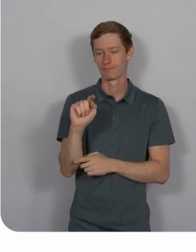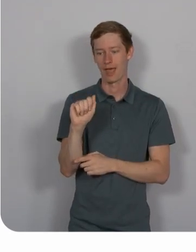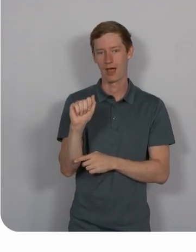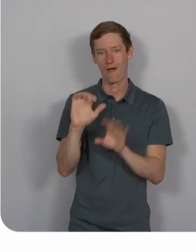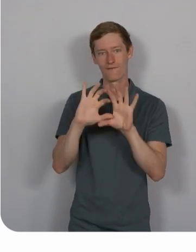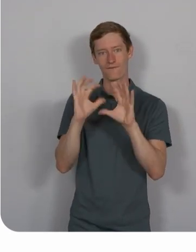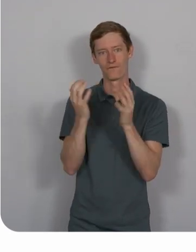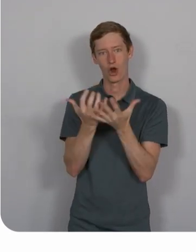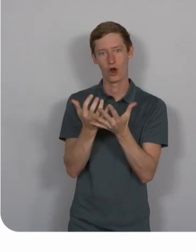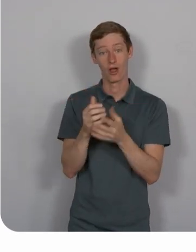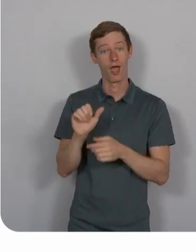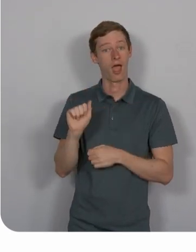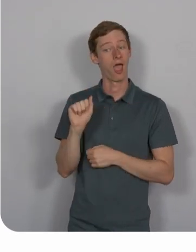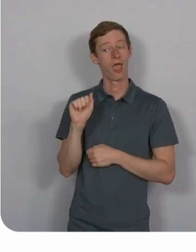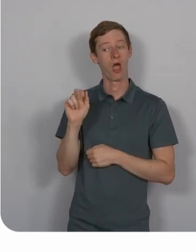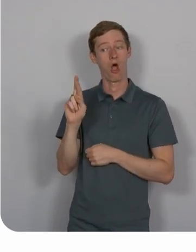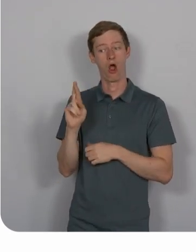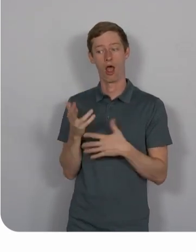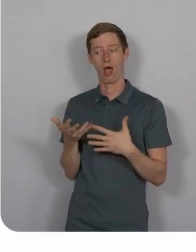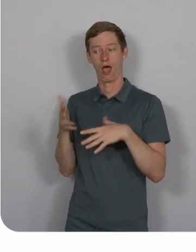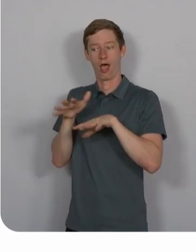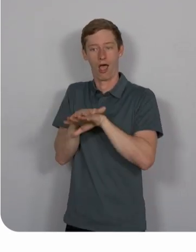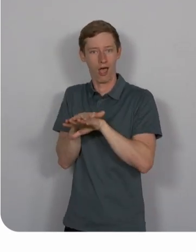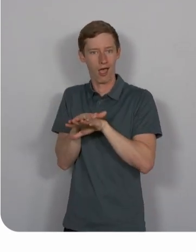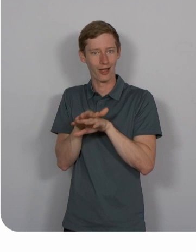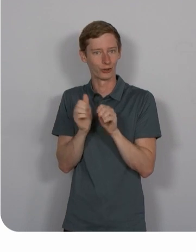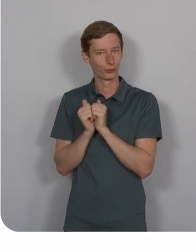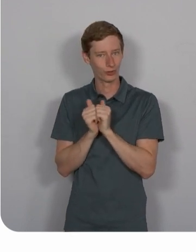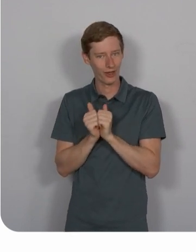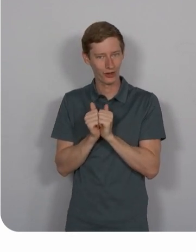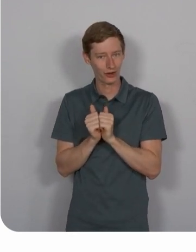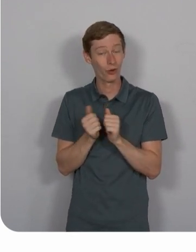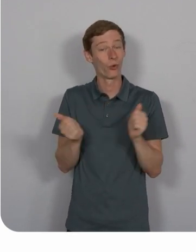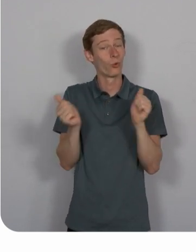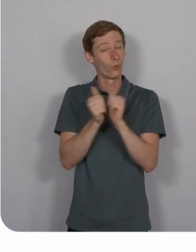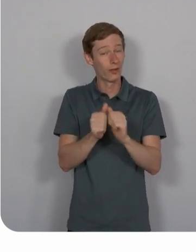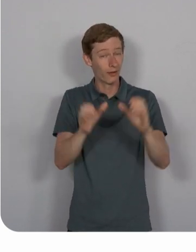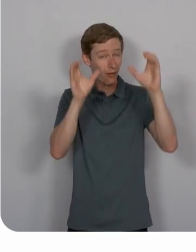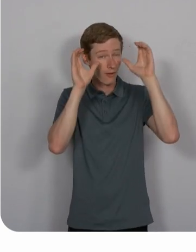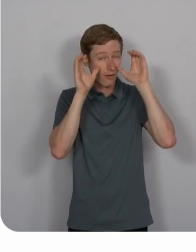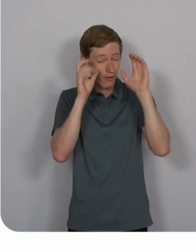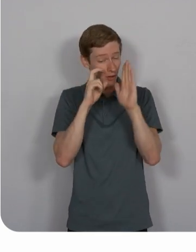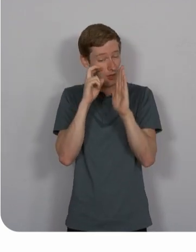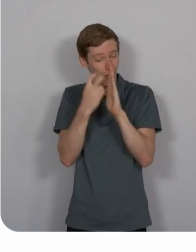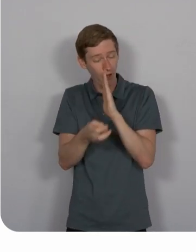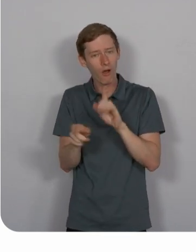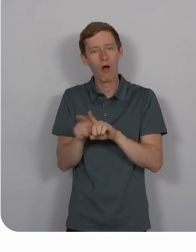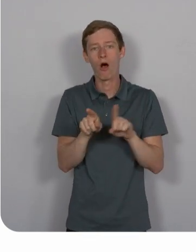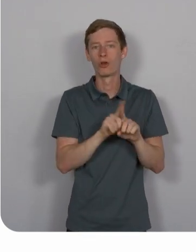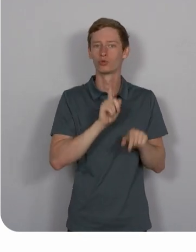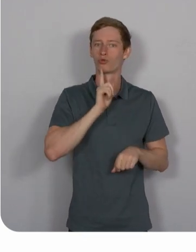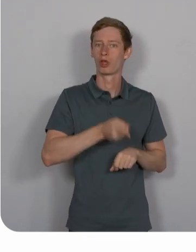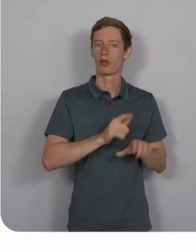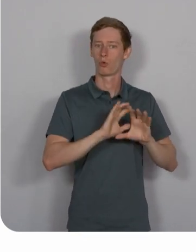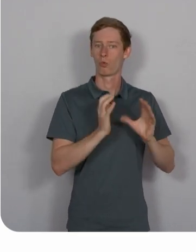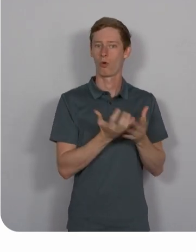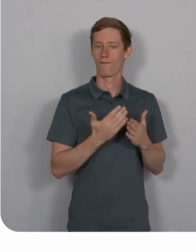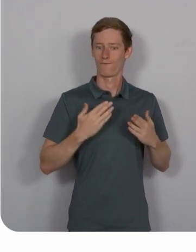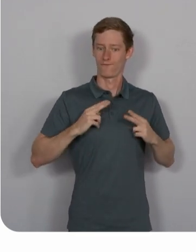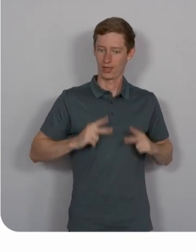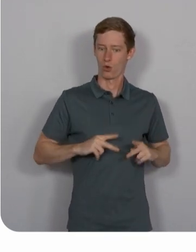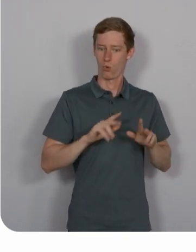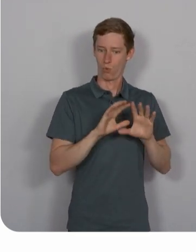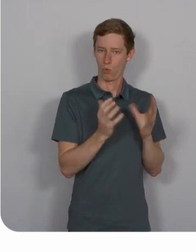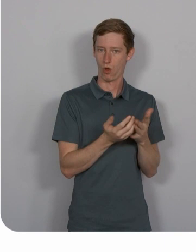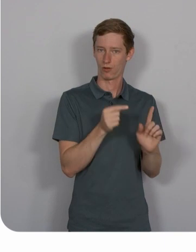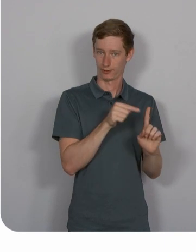reality, blending physical and digital together, not just in immersive headsets, but also in the physical world, right? So along with the